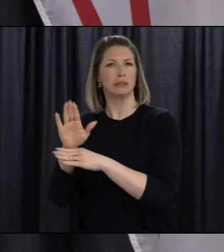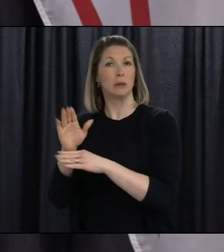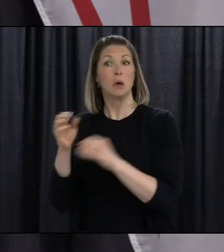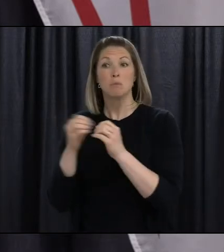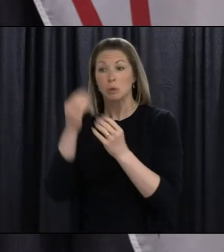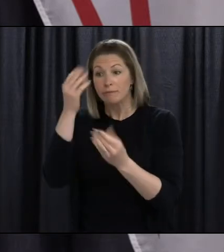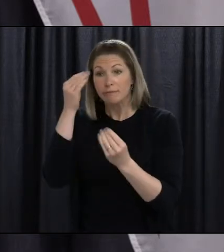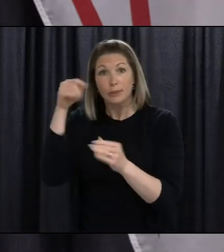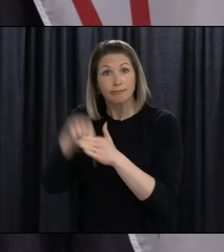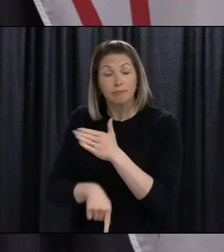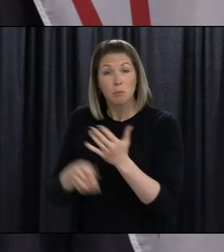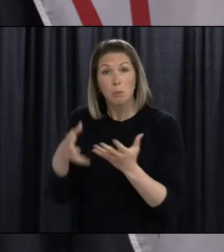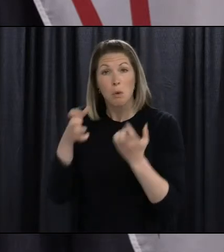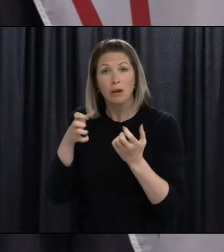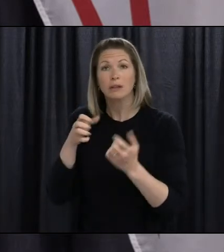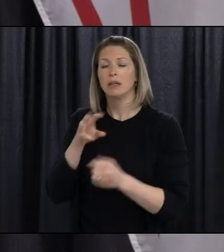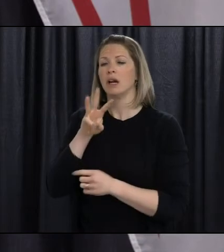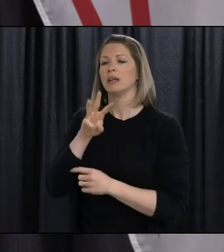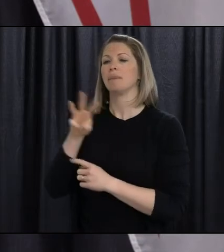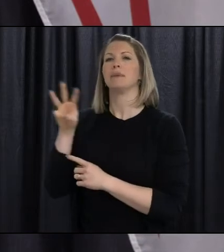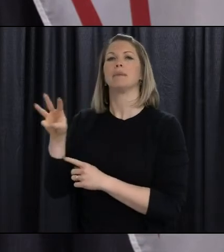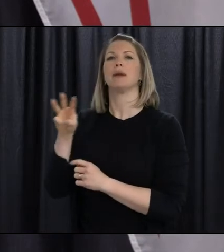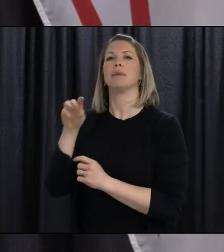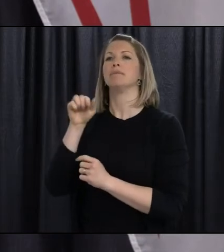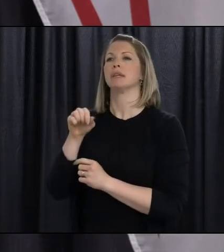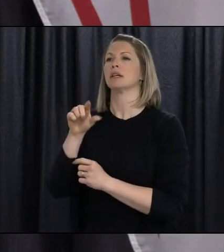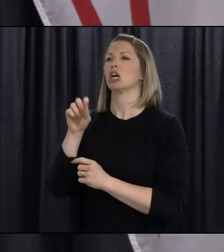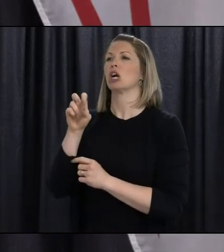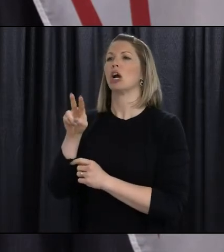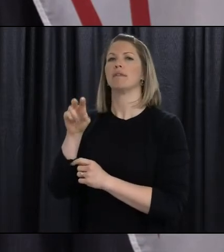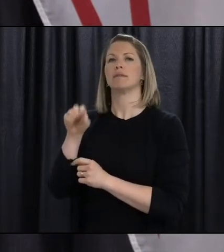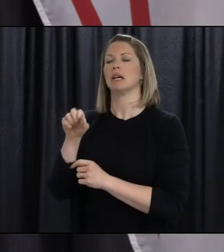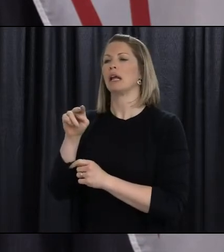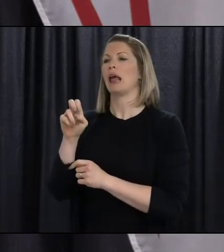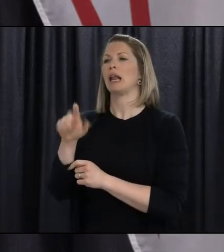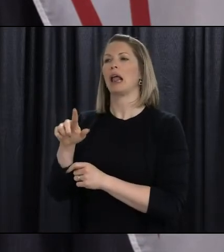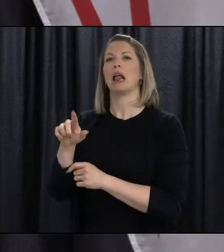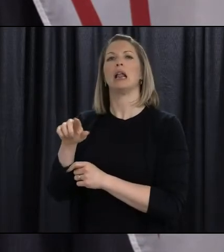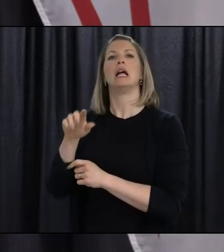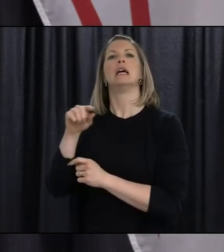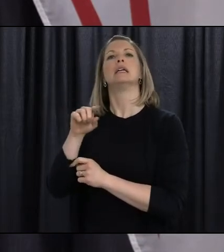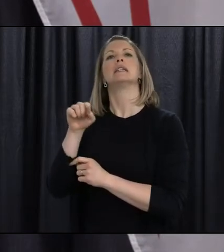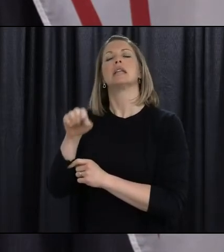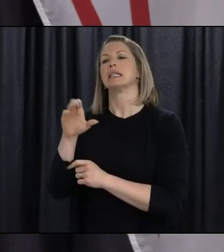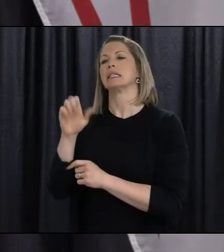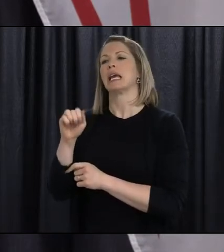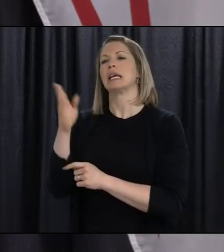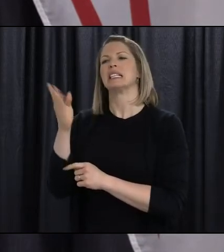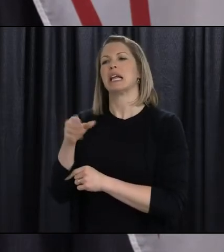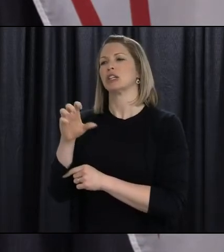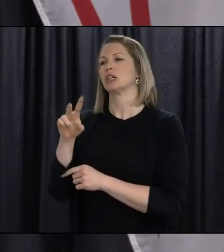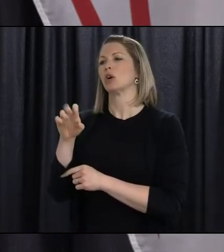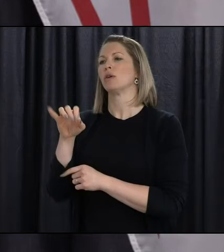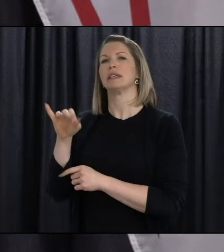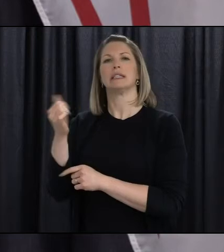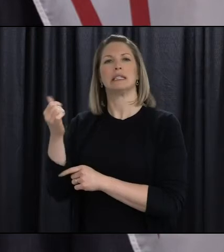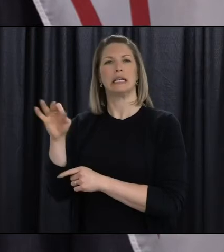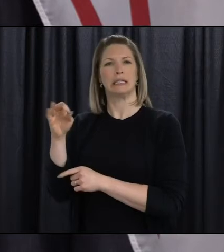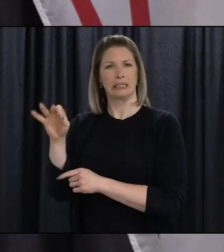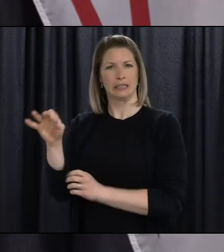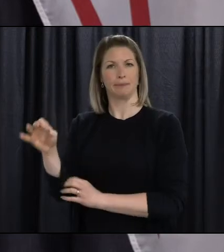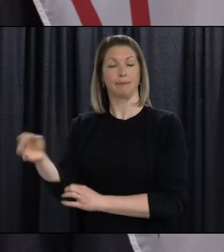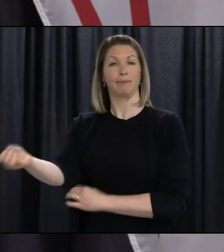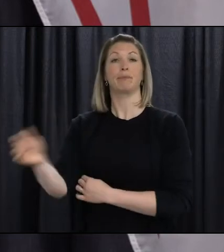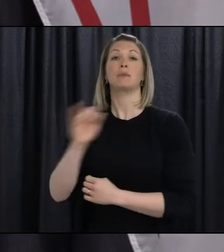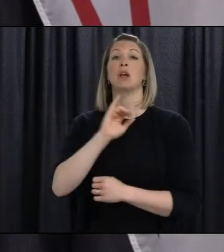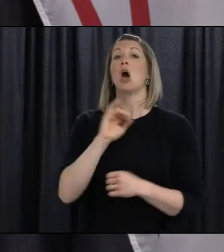gov.nl.ca/COVID-19. I'd also like to advise today that limited overnight camping will be permitted when we reach Alert Level